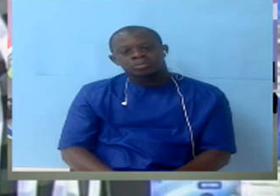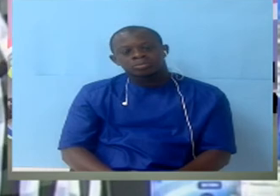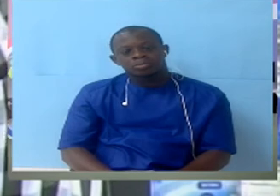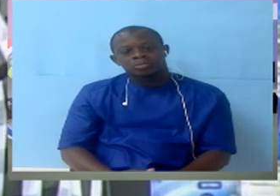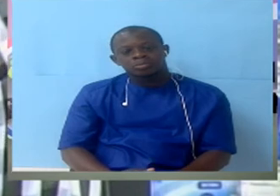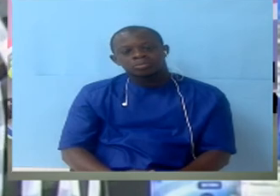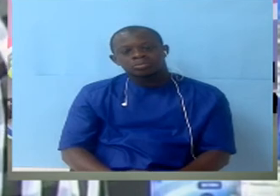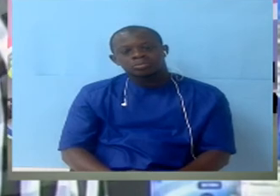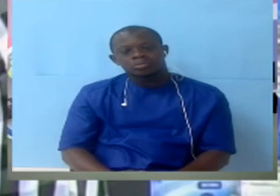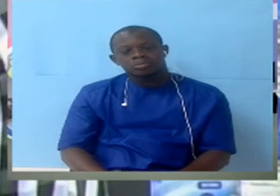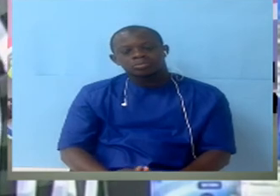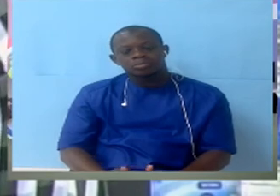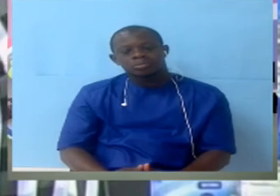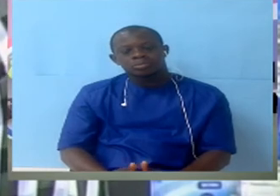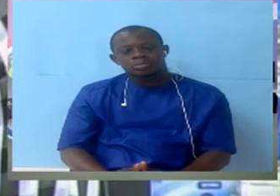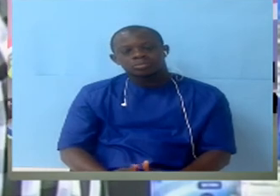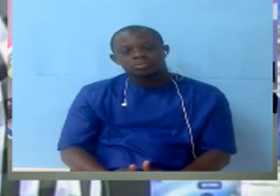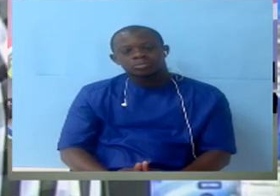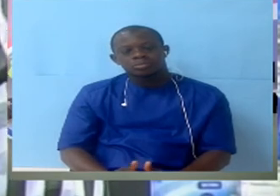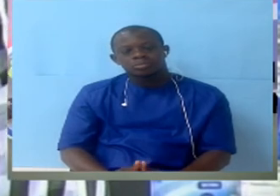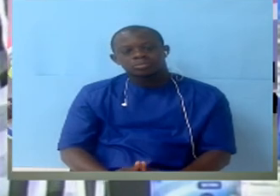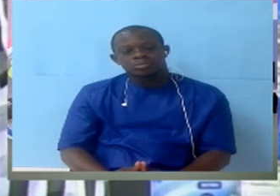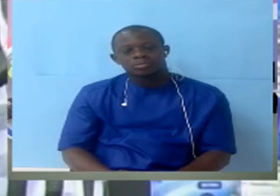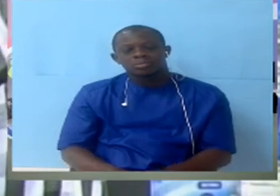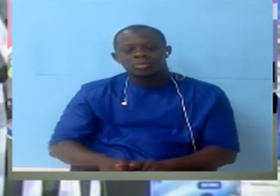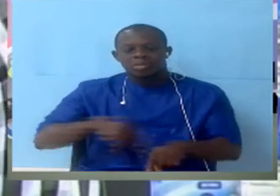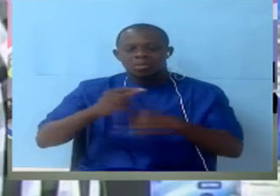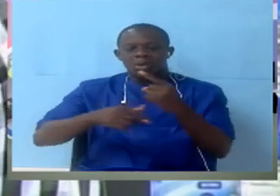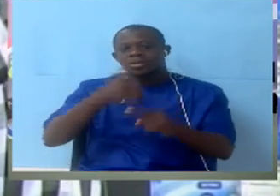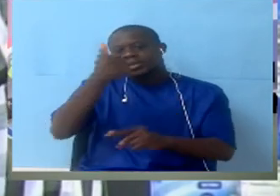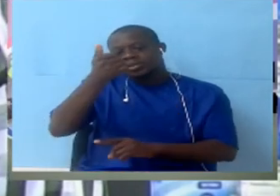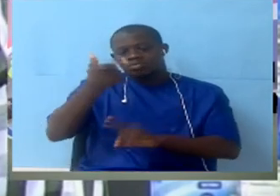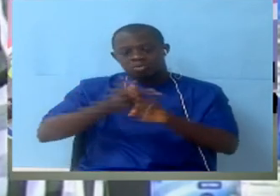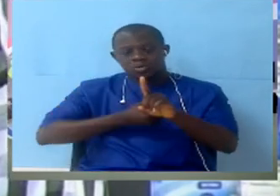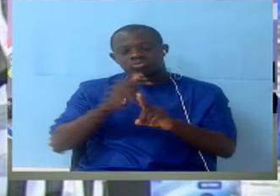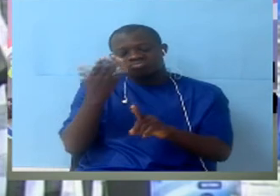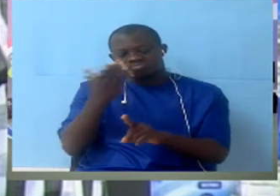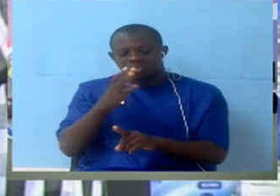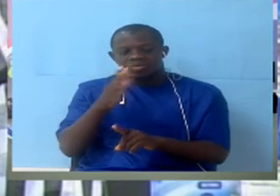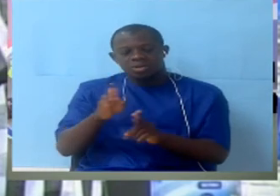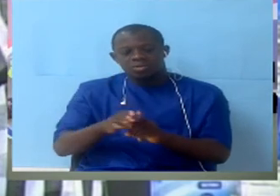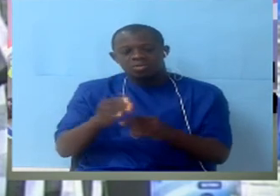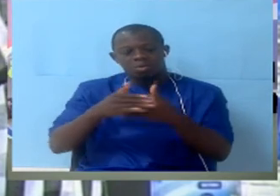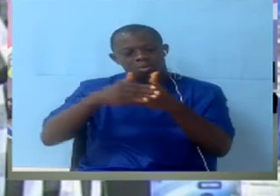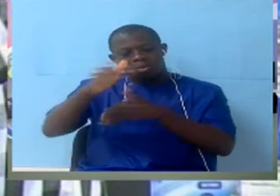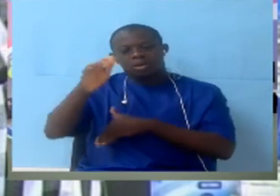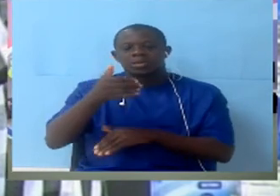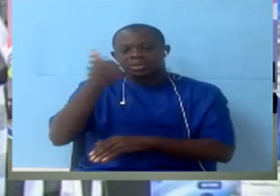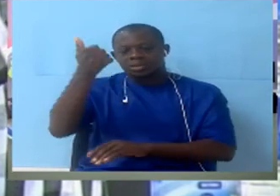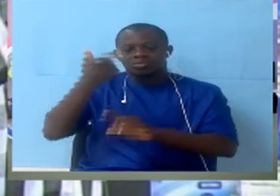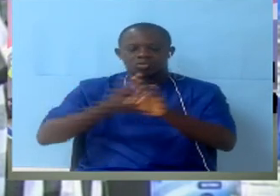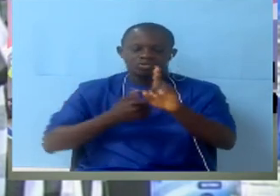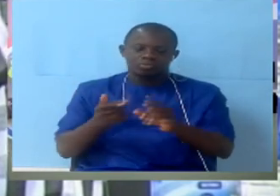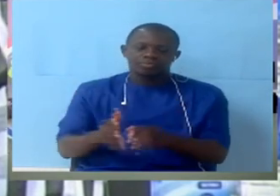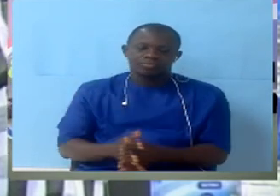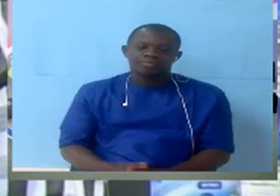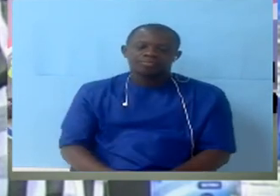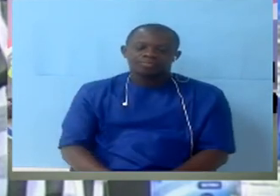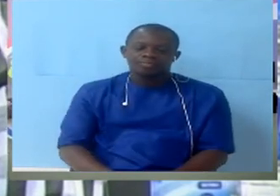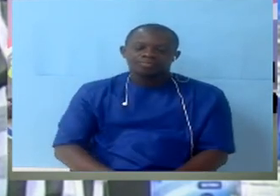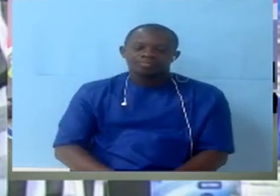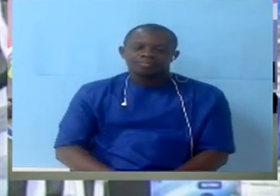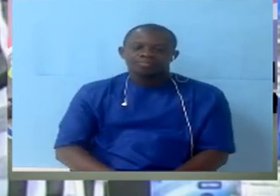and wo kare woro ma fon about 6 months sa fon what am the kare woro it might be a little bit more than 6